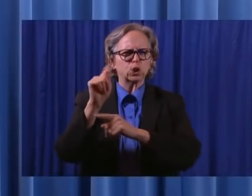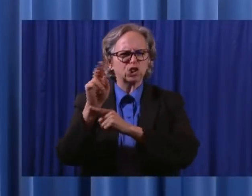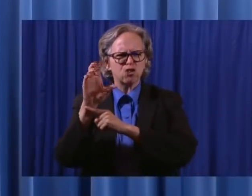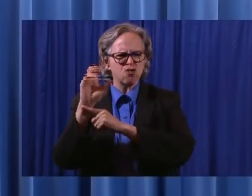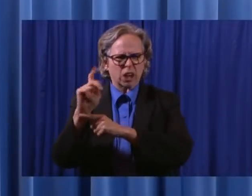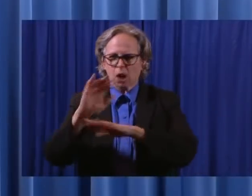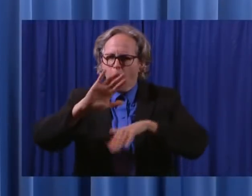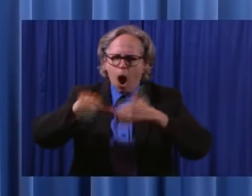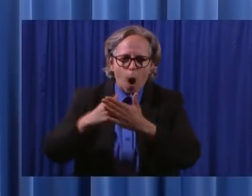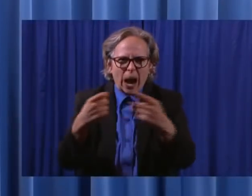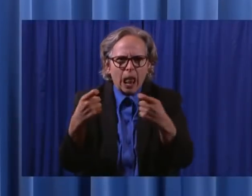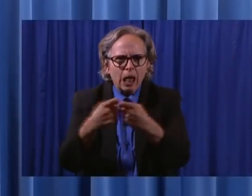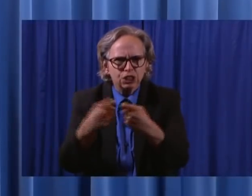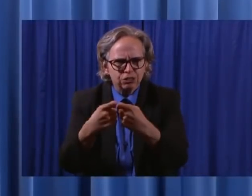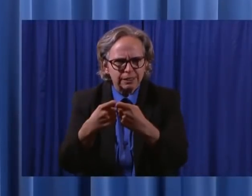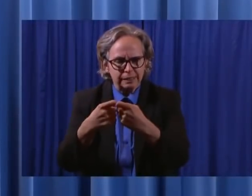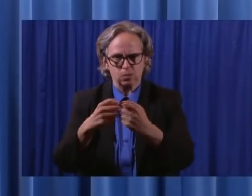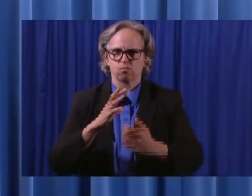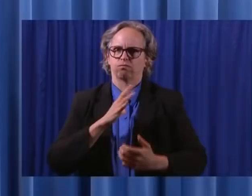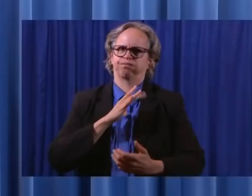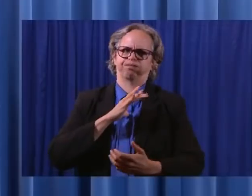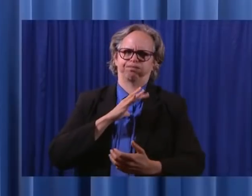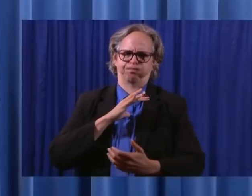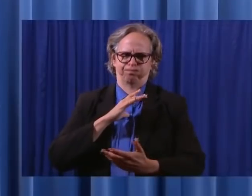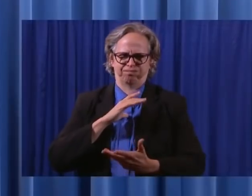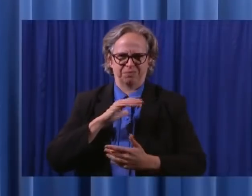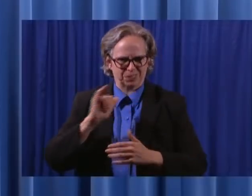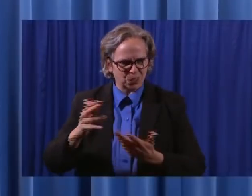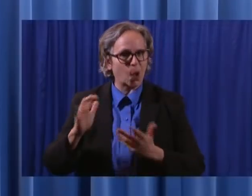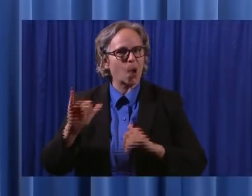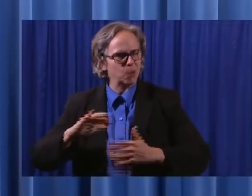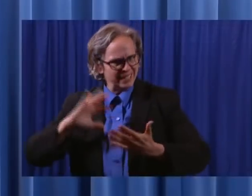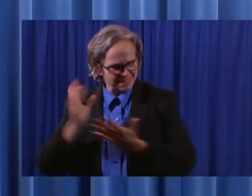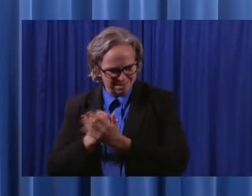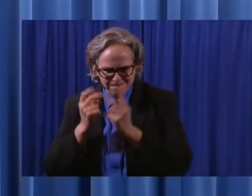and it's an exciting time.